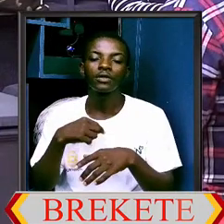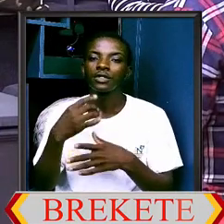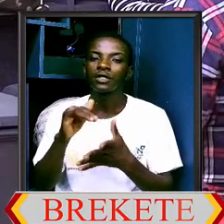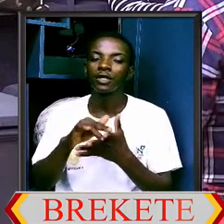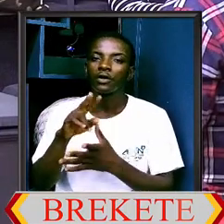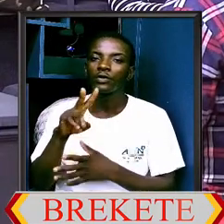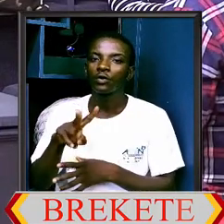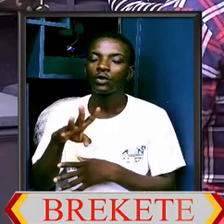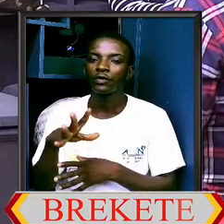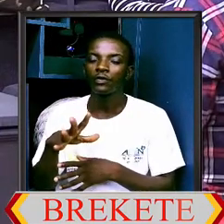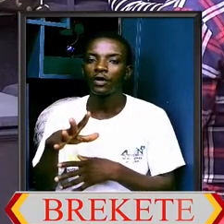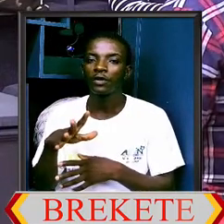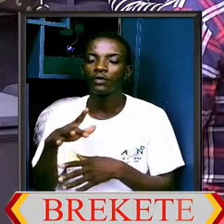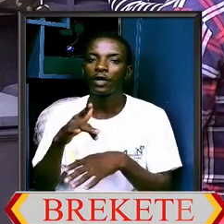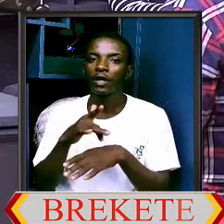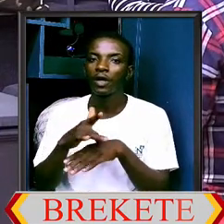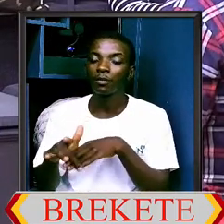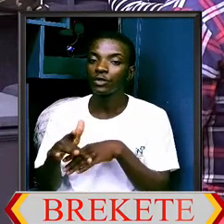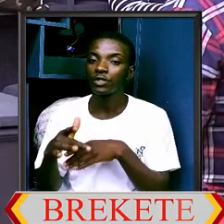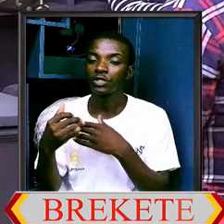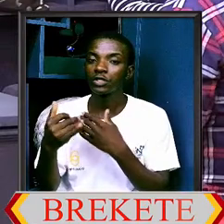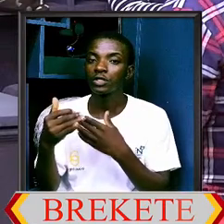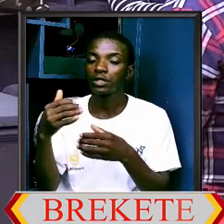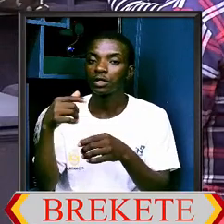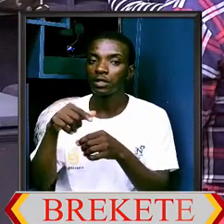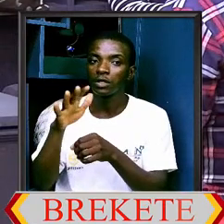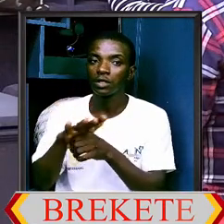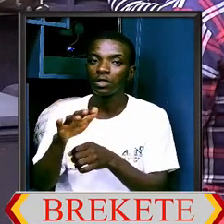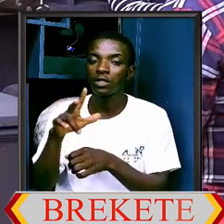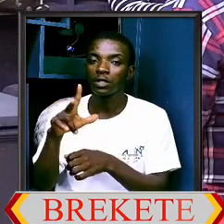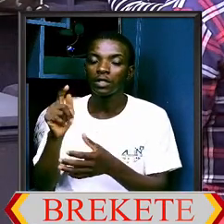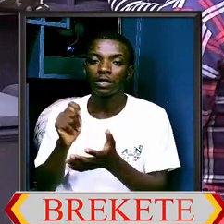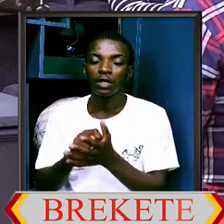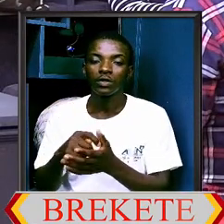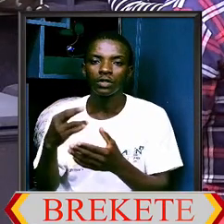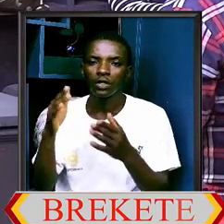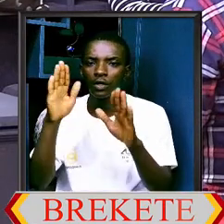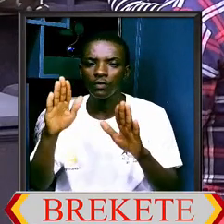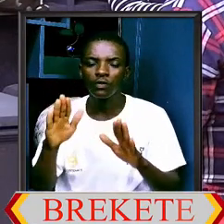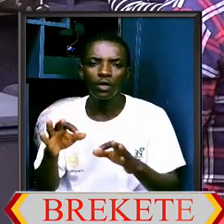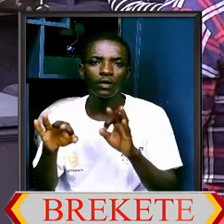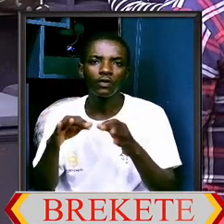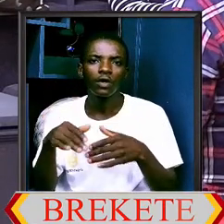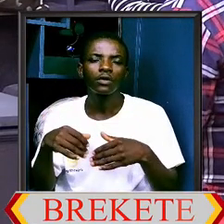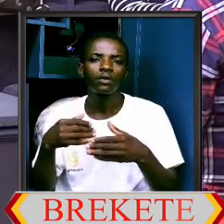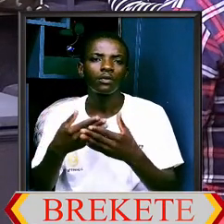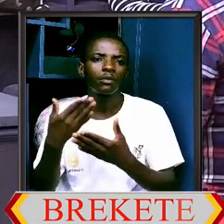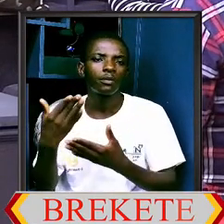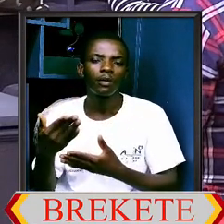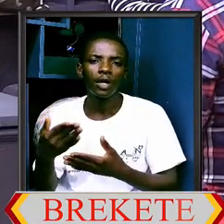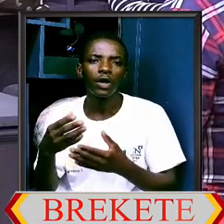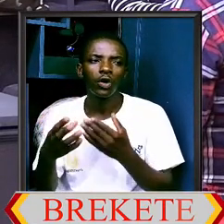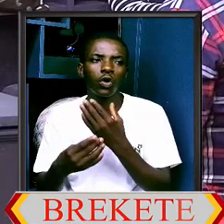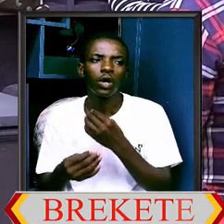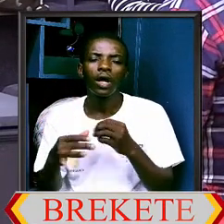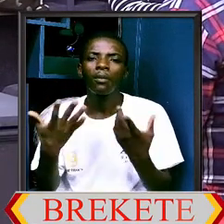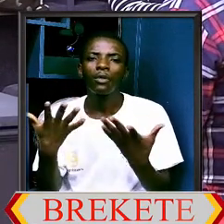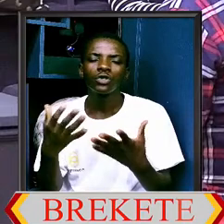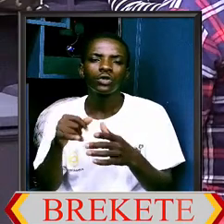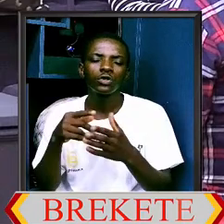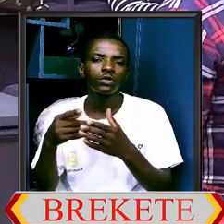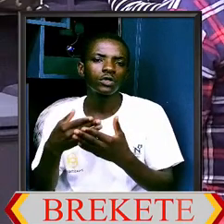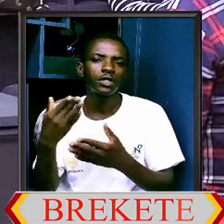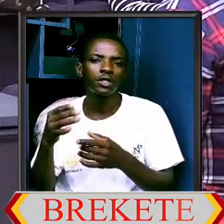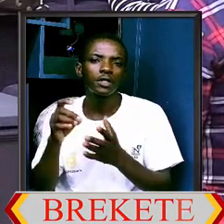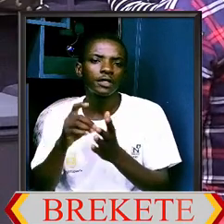the 25 liter empty jerrycan is 3,000 naira. And now she's wondering if we are to buy the oil, how much are we going to sell it by December?